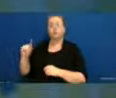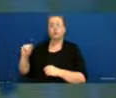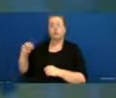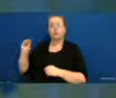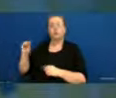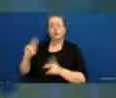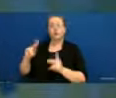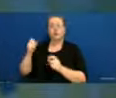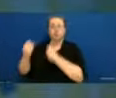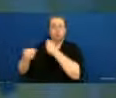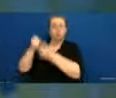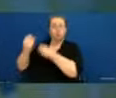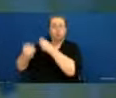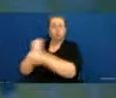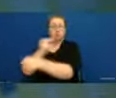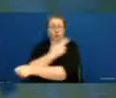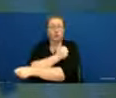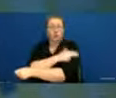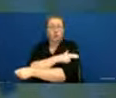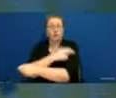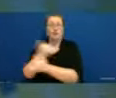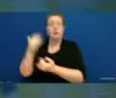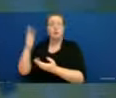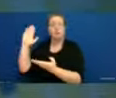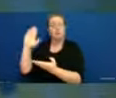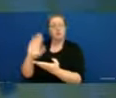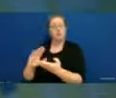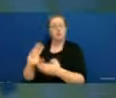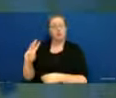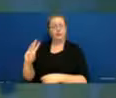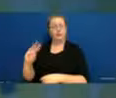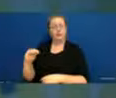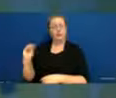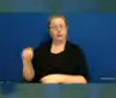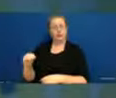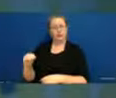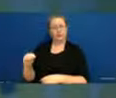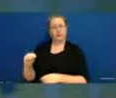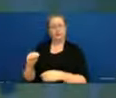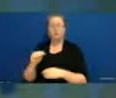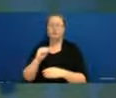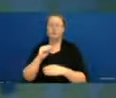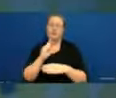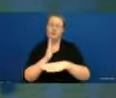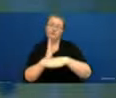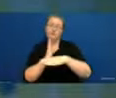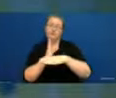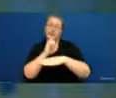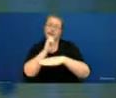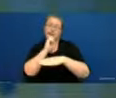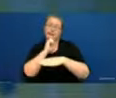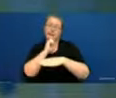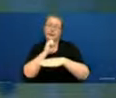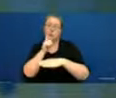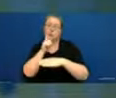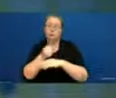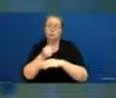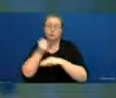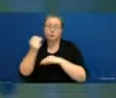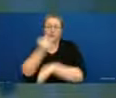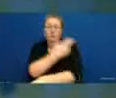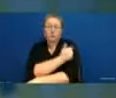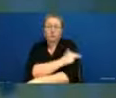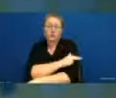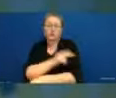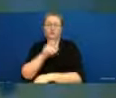in the 20% range. It's now down around 6 to 7%. And the median age are people who are considerably